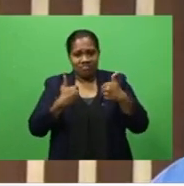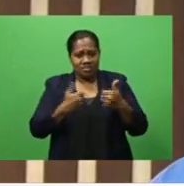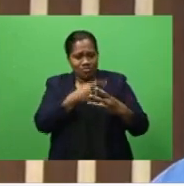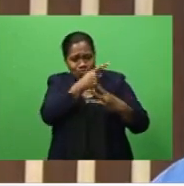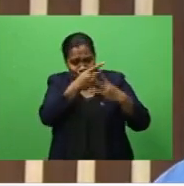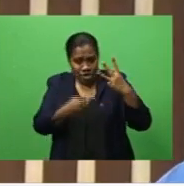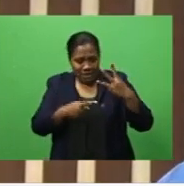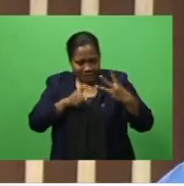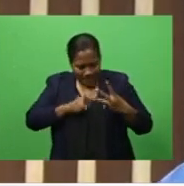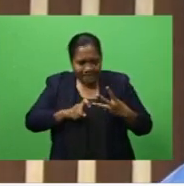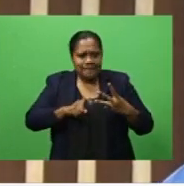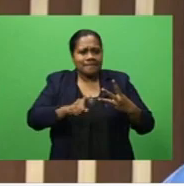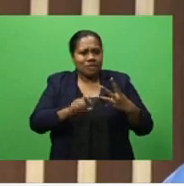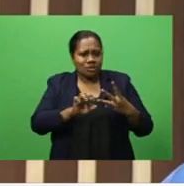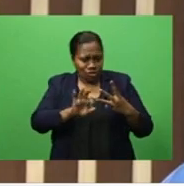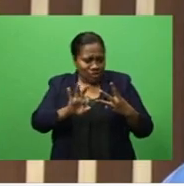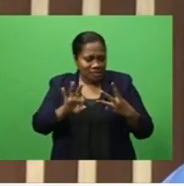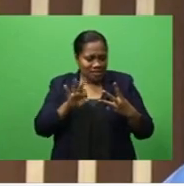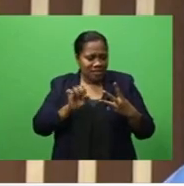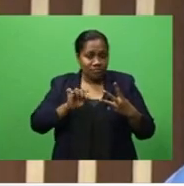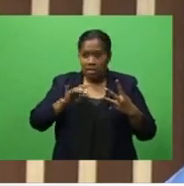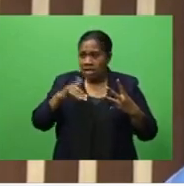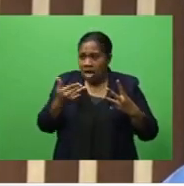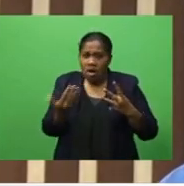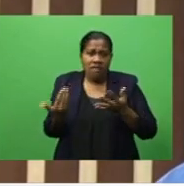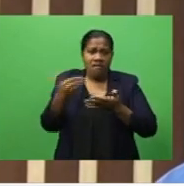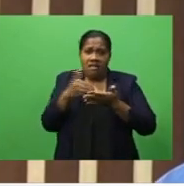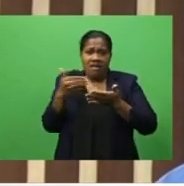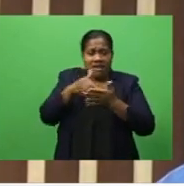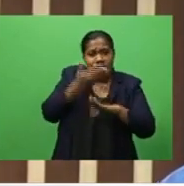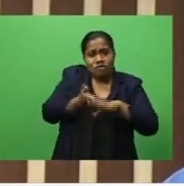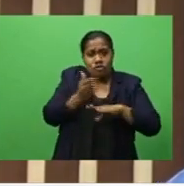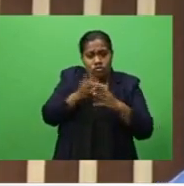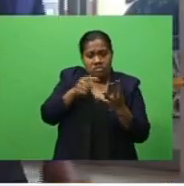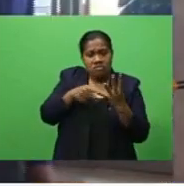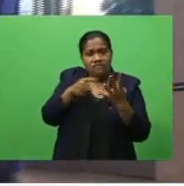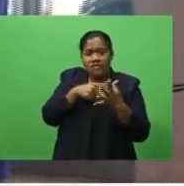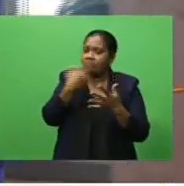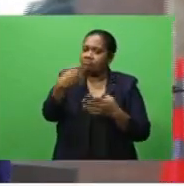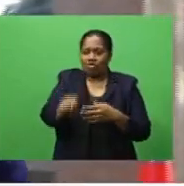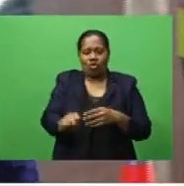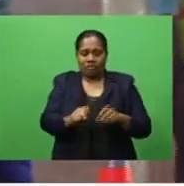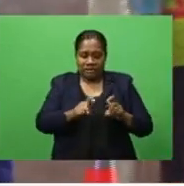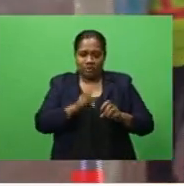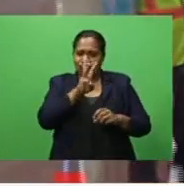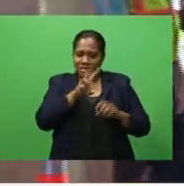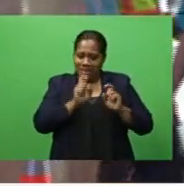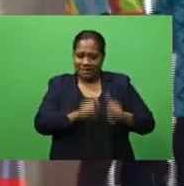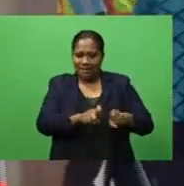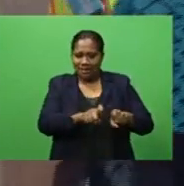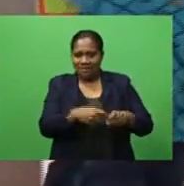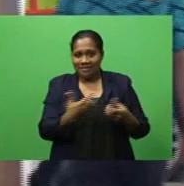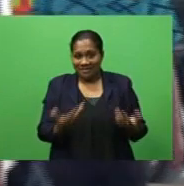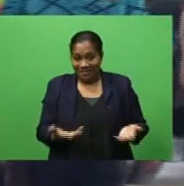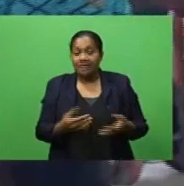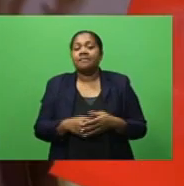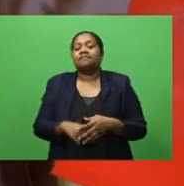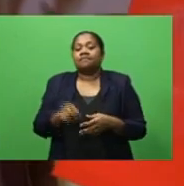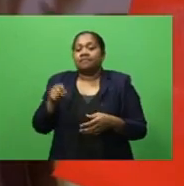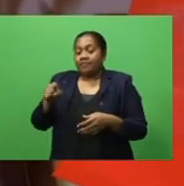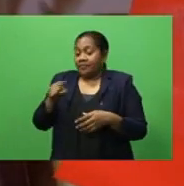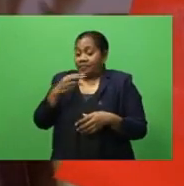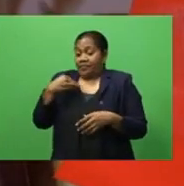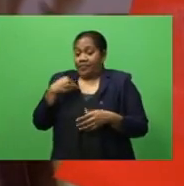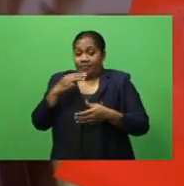up until now, we haven't had any other new cases of COVID-19. In an effort to assist the Health Ministry in its fight